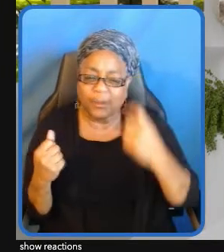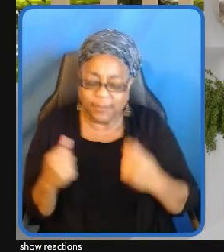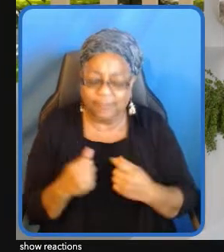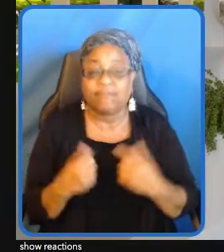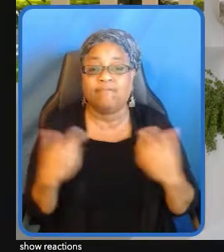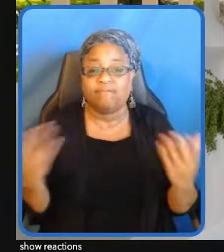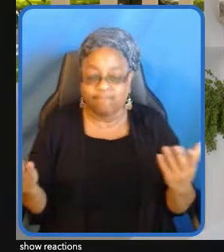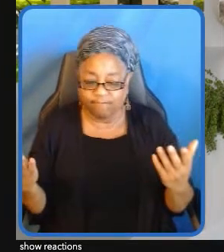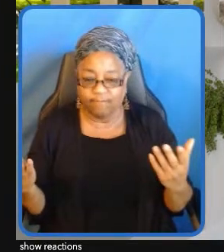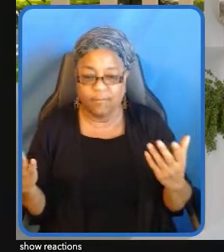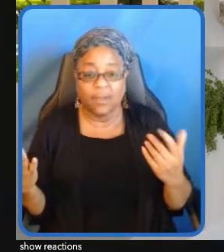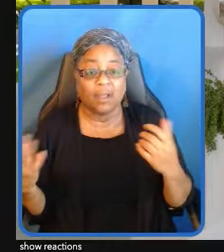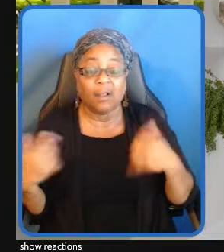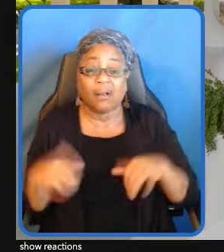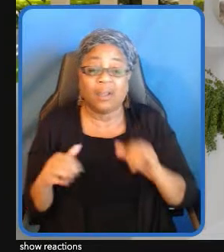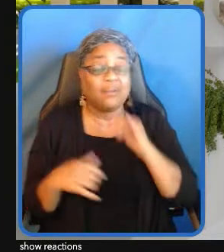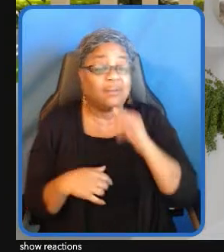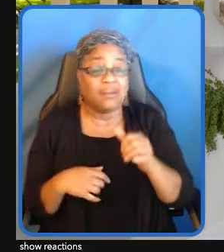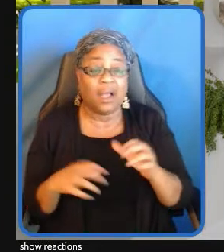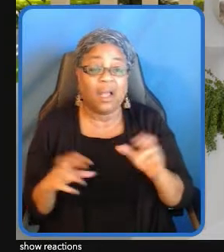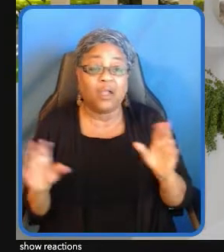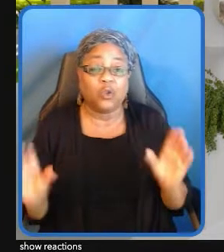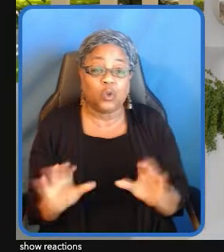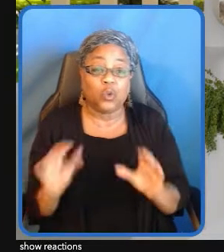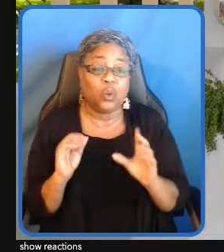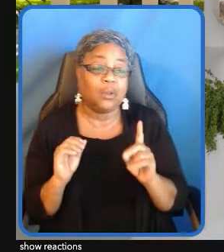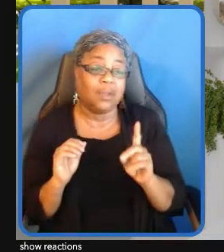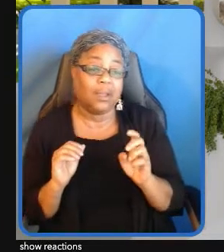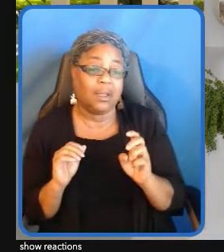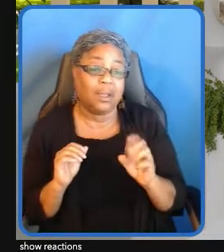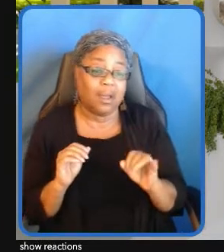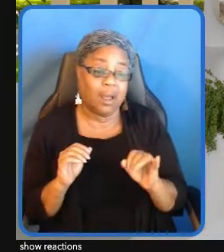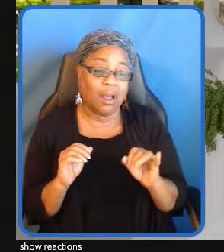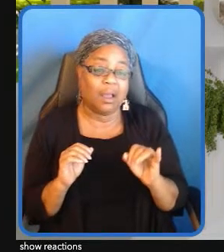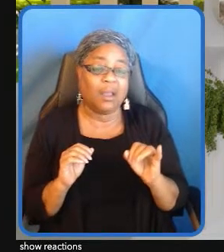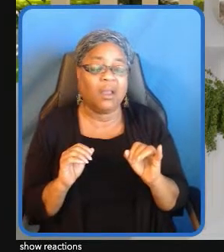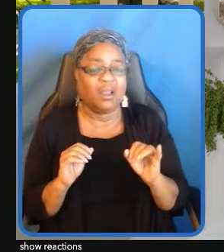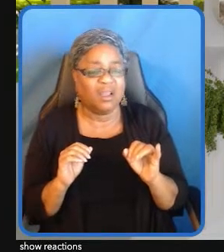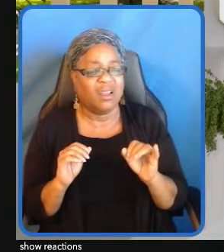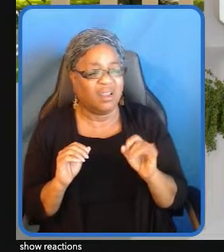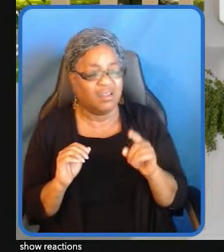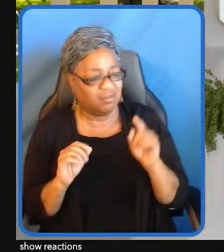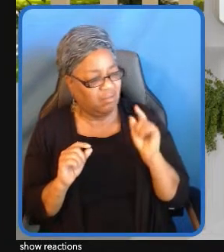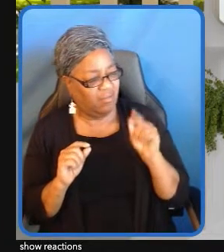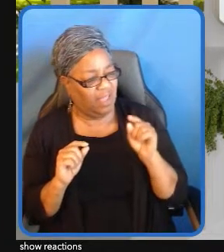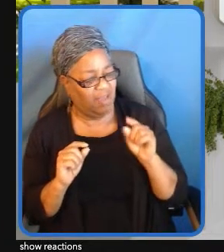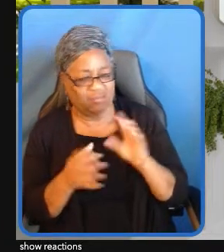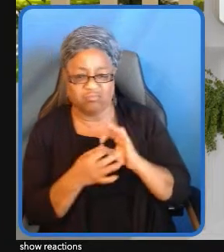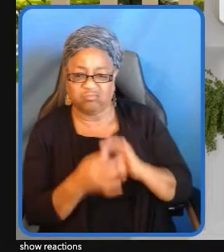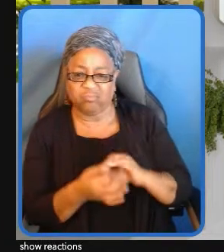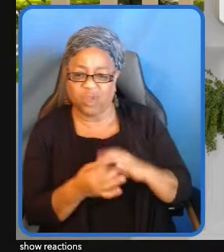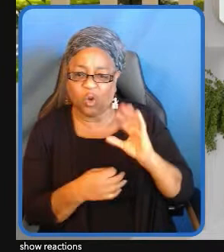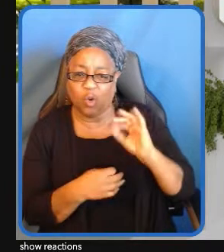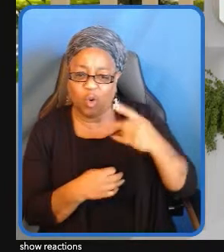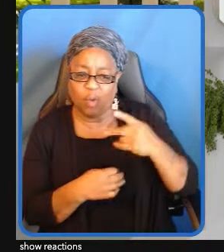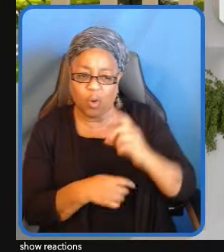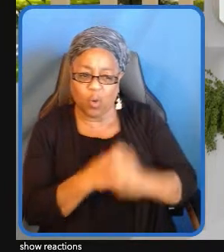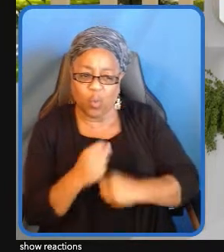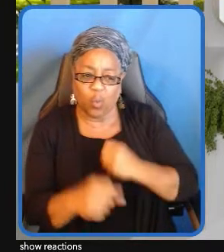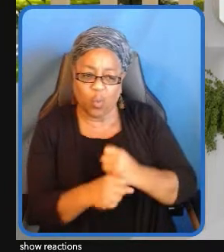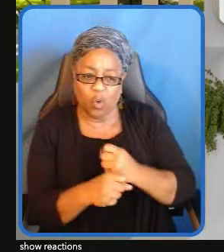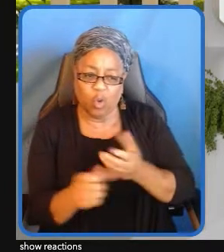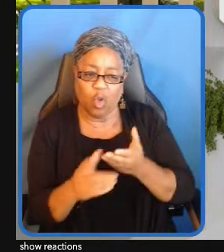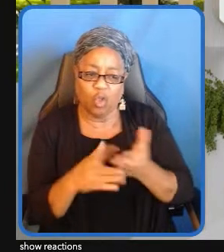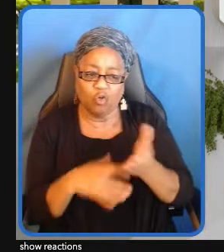do DEI in the corporate world on overtime anymore. Let's have leaders make it their core